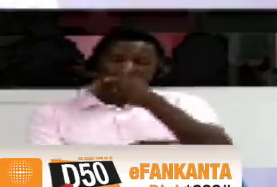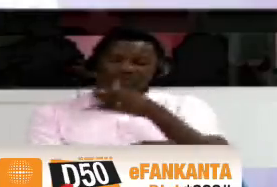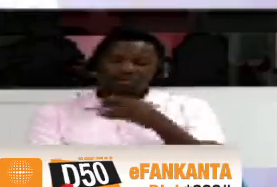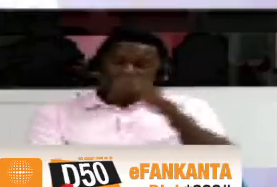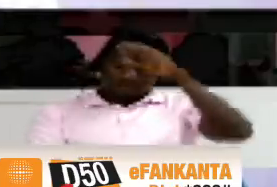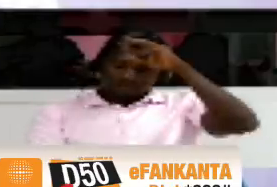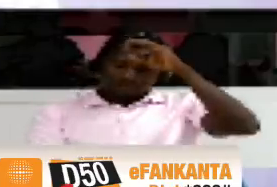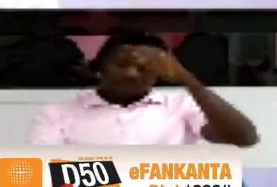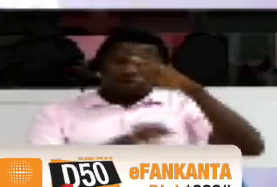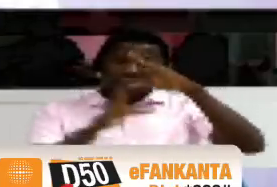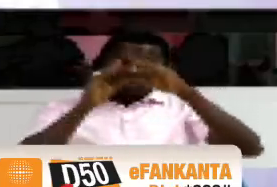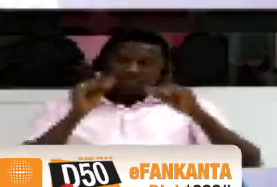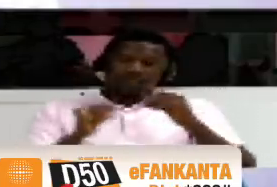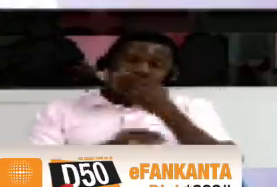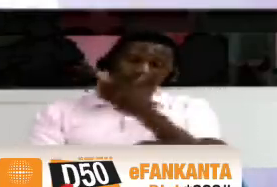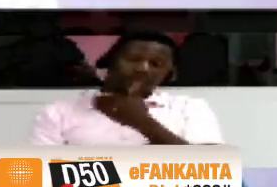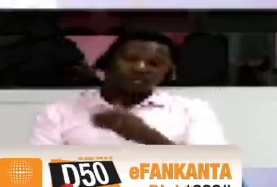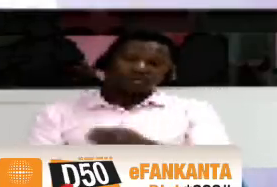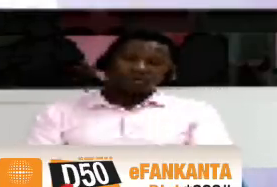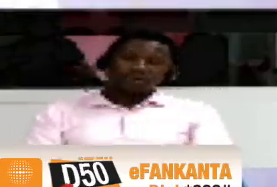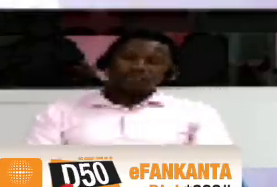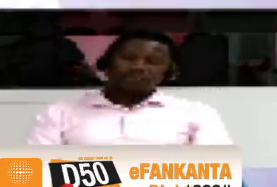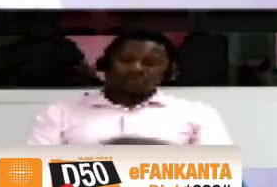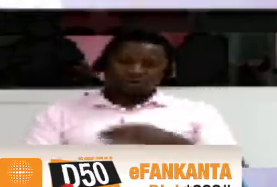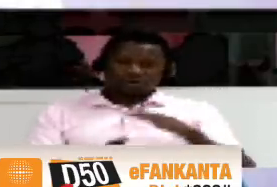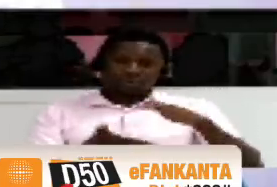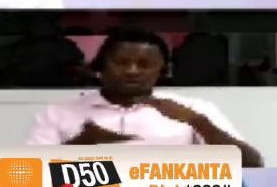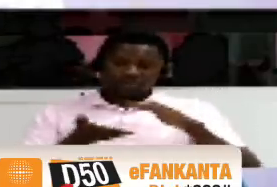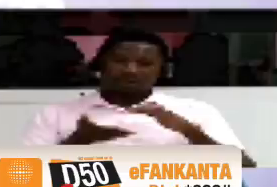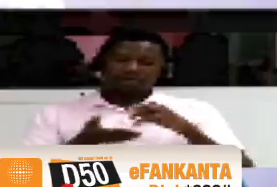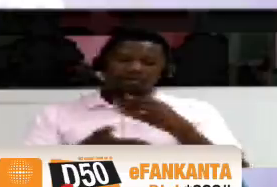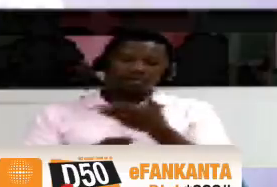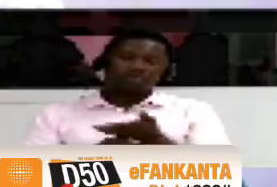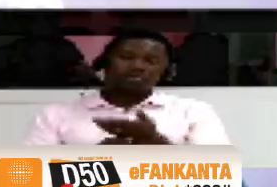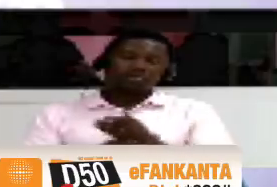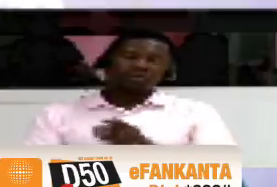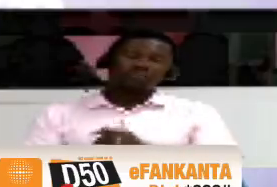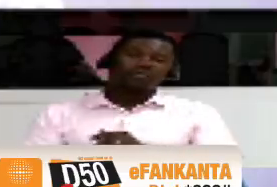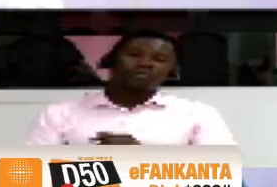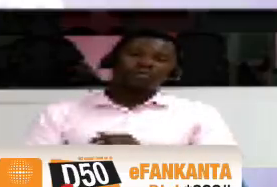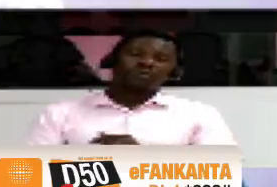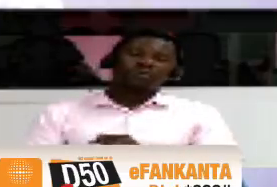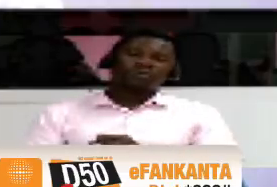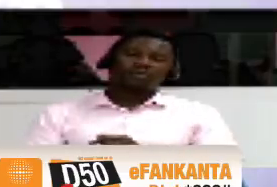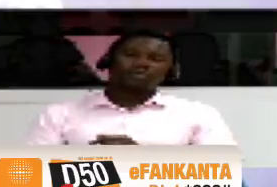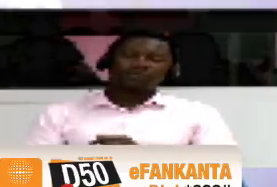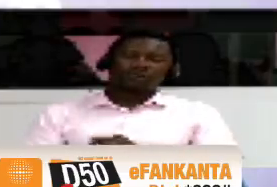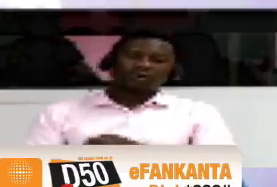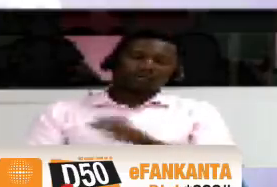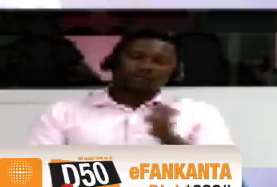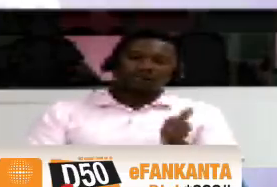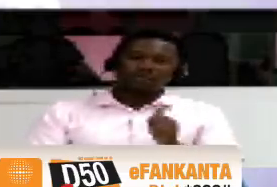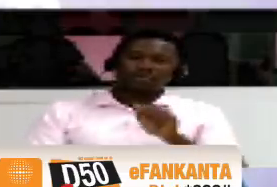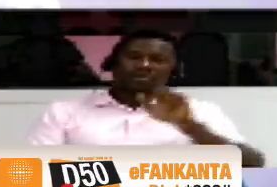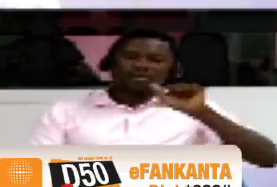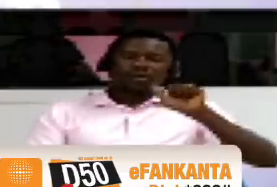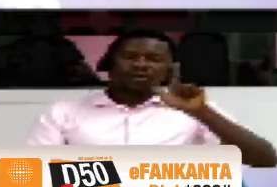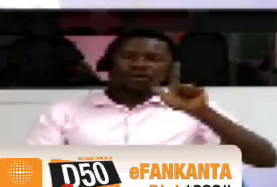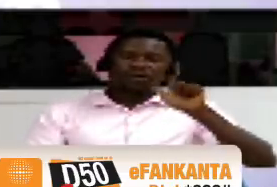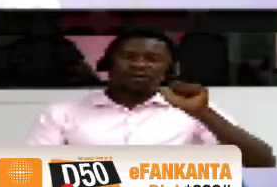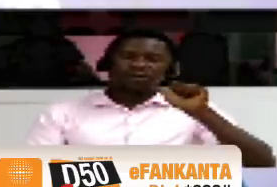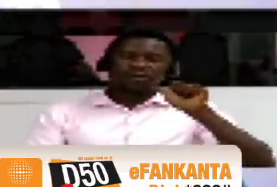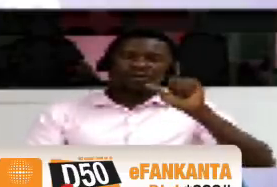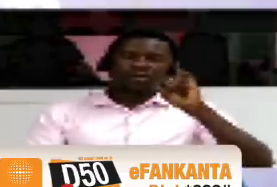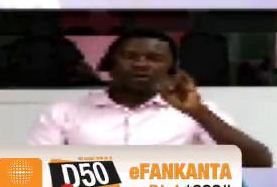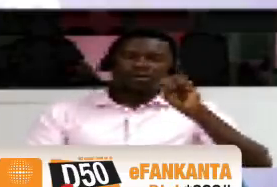office to receive us. And Aliu, our president, main union